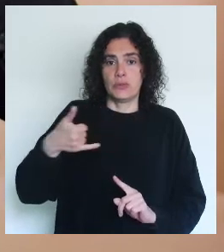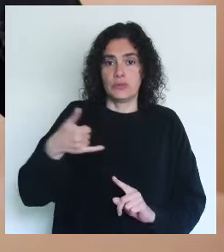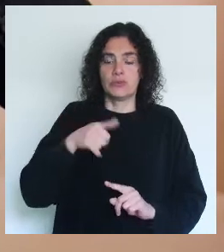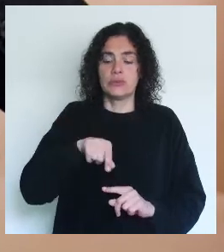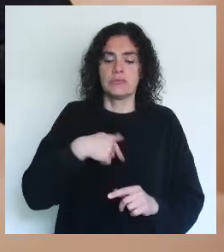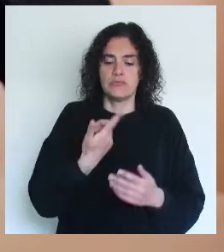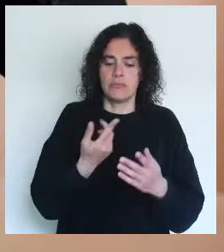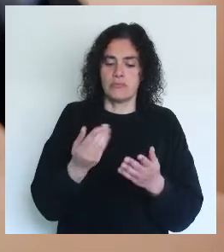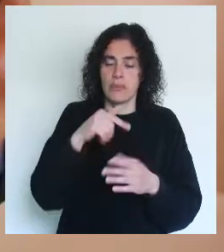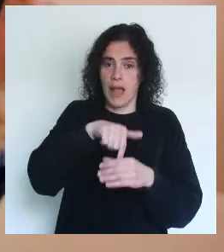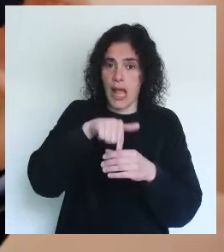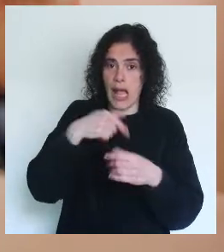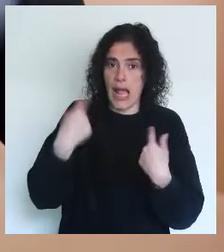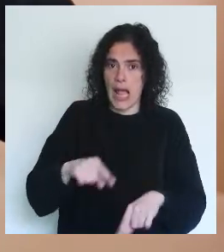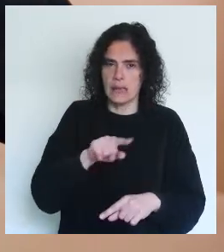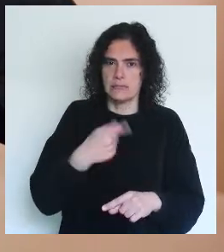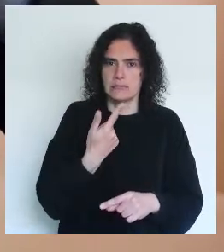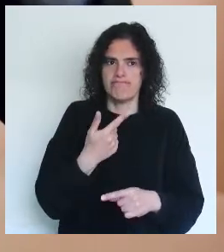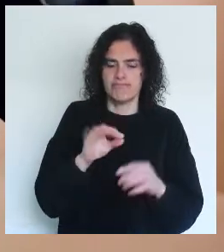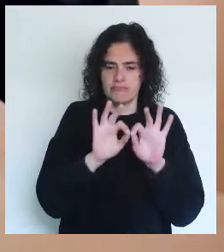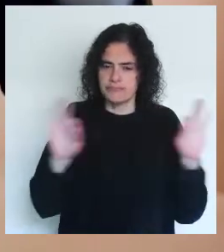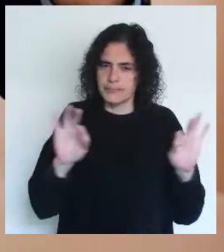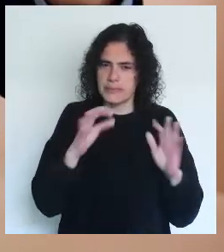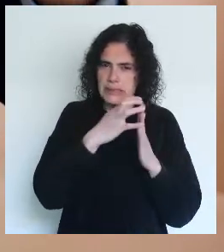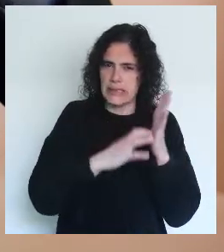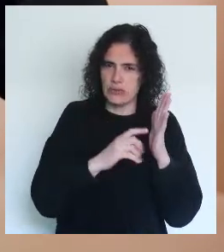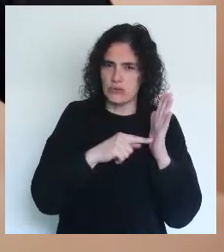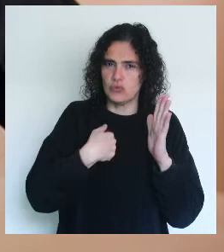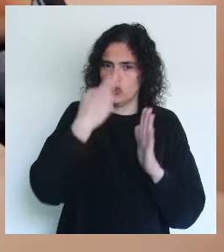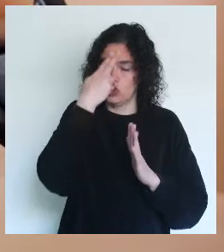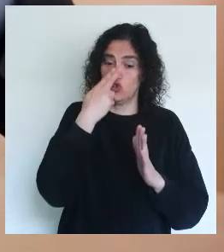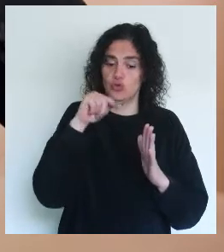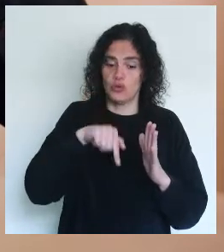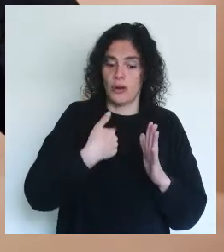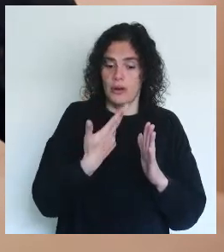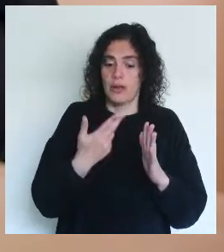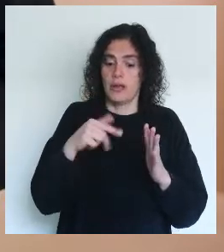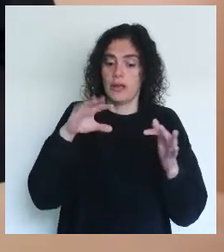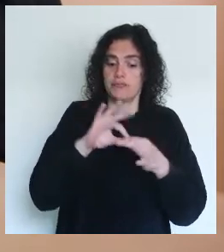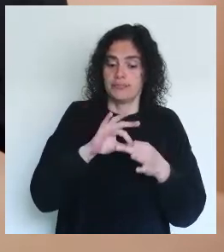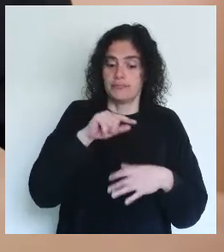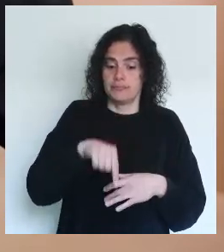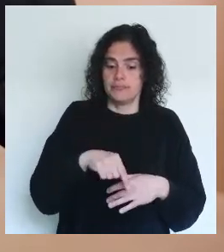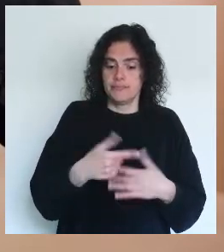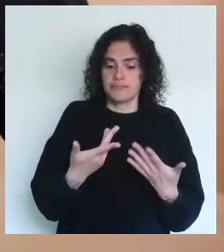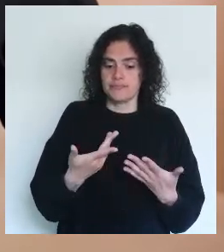would contain in one line of text the history of an